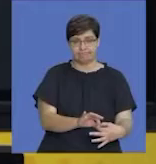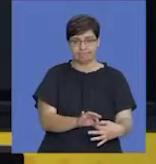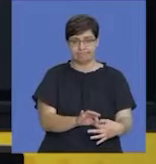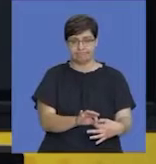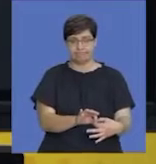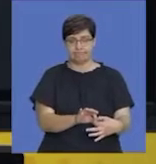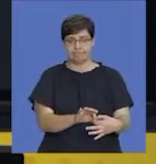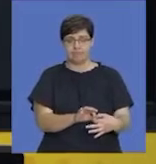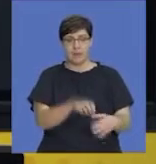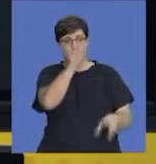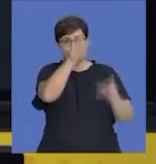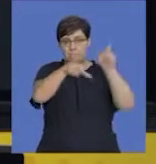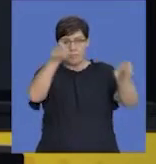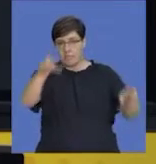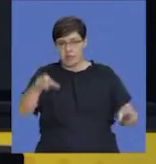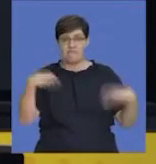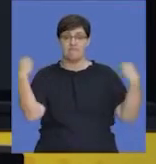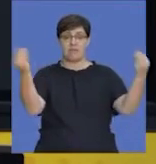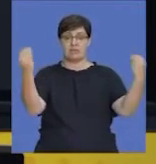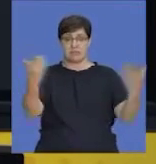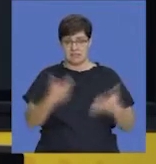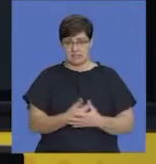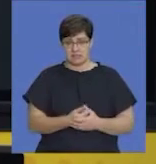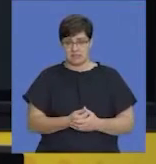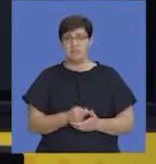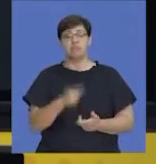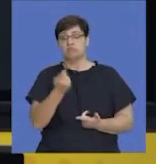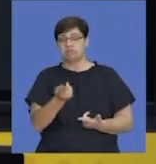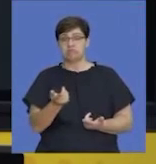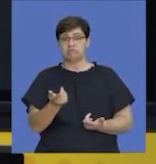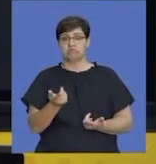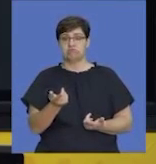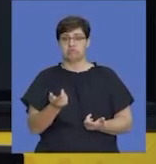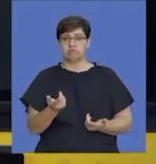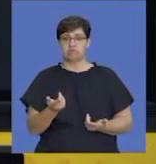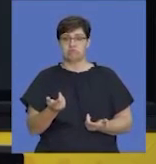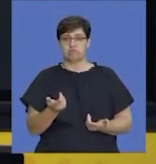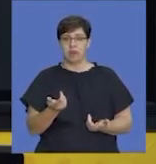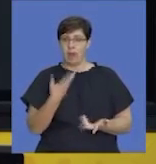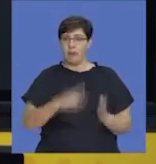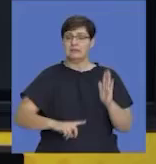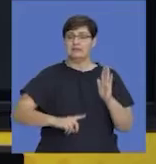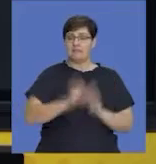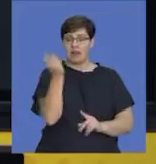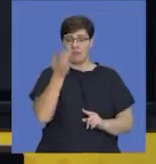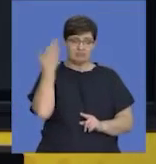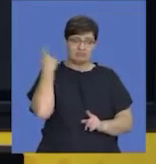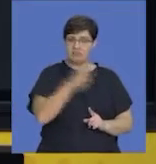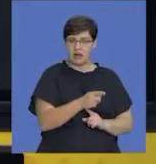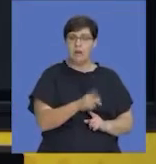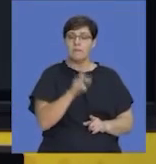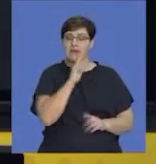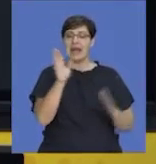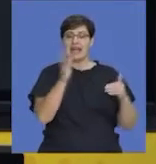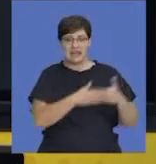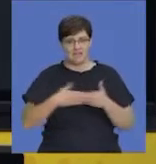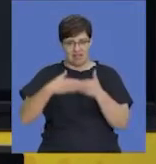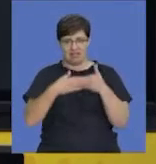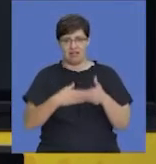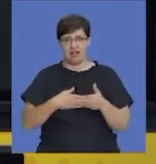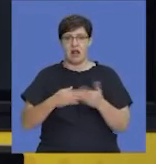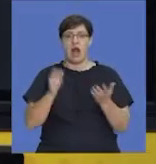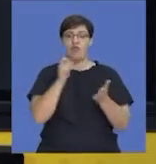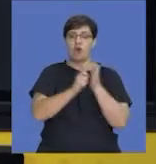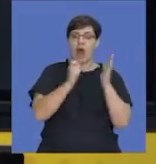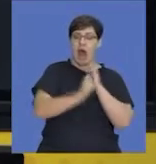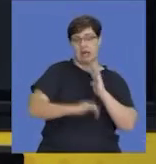relate to people, famous people, and how they've obviously, developed from what it is. But we must just be careful not